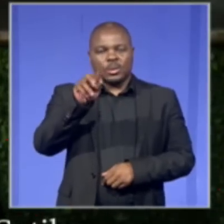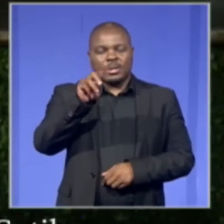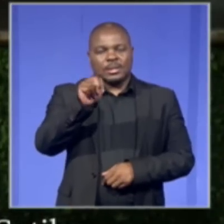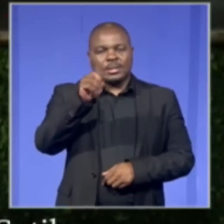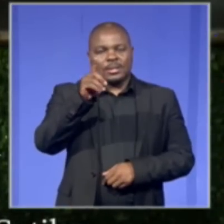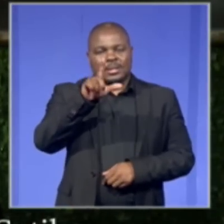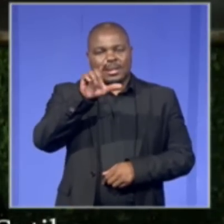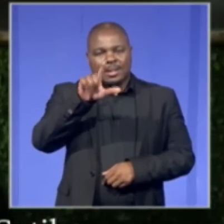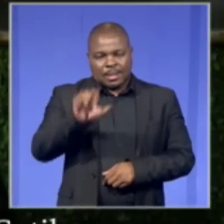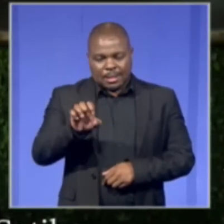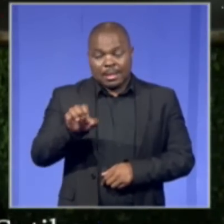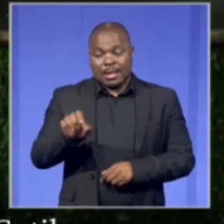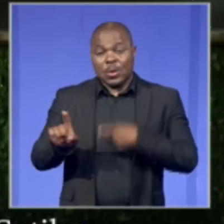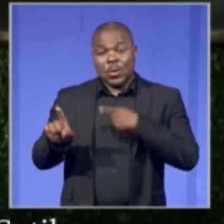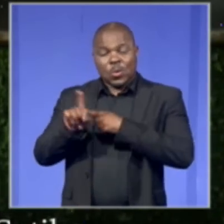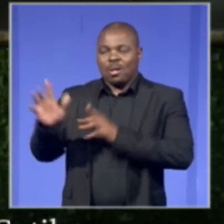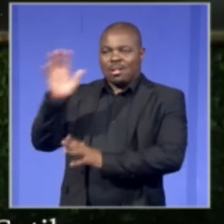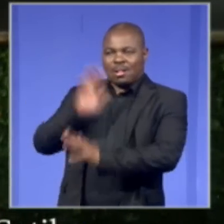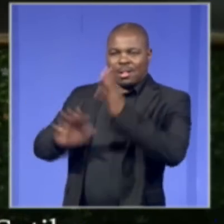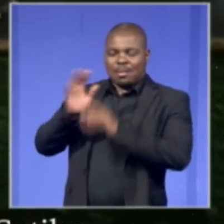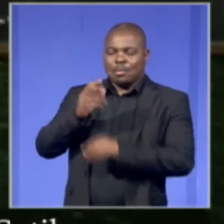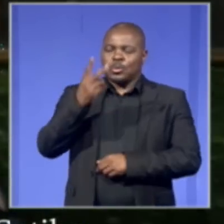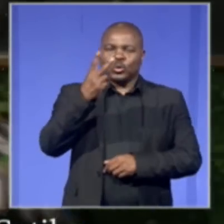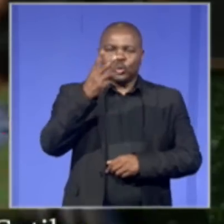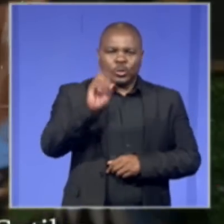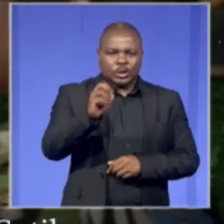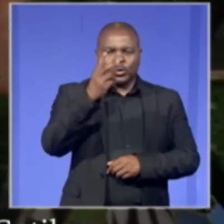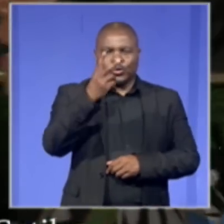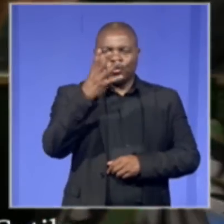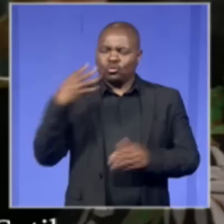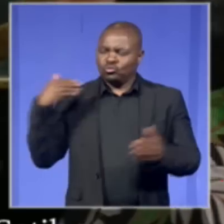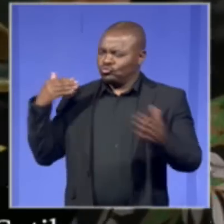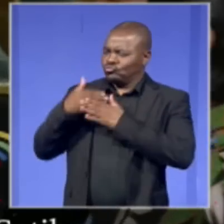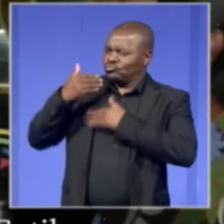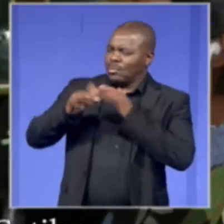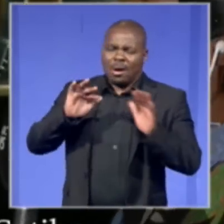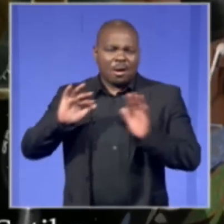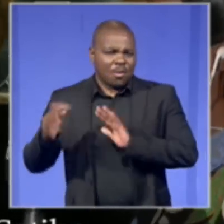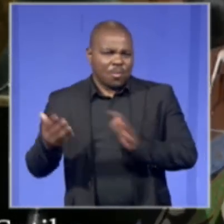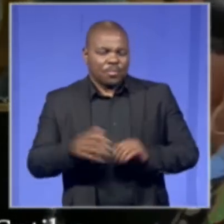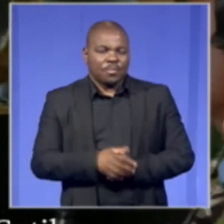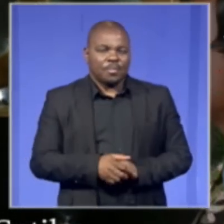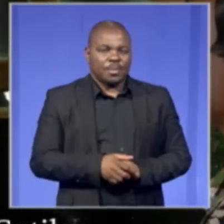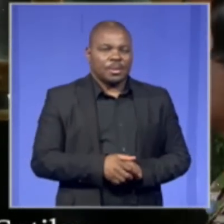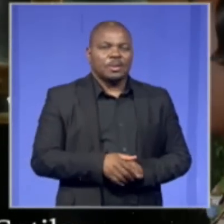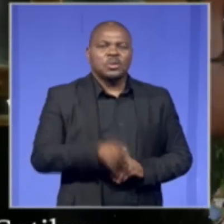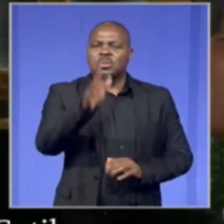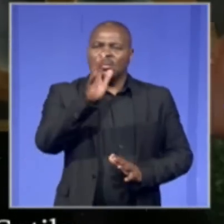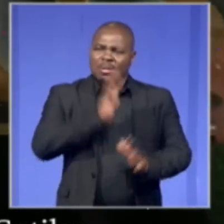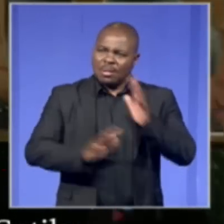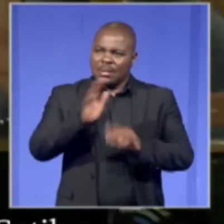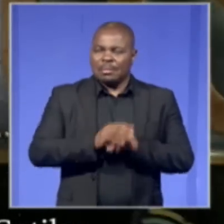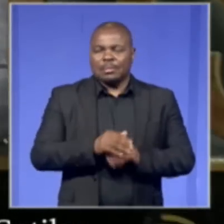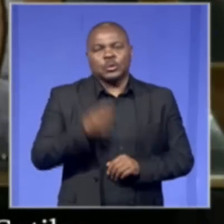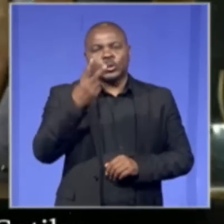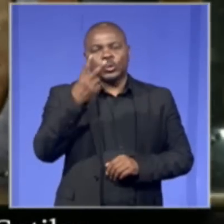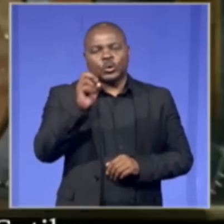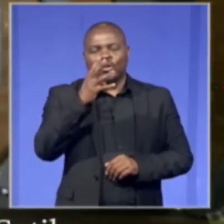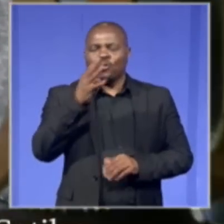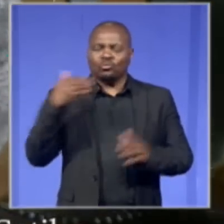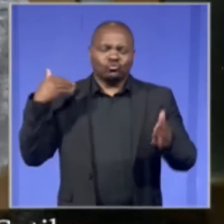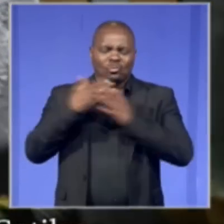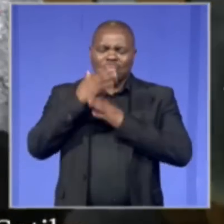tlileng gore tlhalosetsa gore 2024 e tsamaile jang abuti ke lebogela nako ga gore tlhalosetsa fela gore 2024 ne le ngwaga o ntseng jang